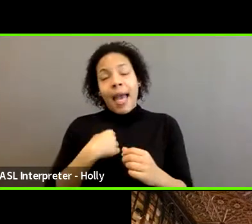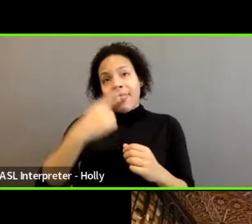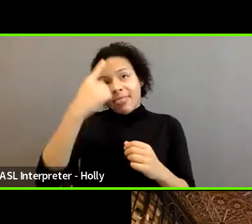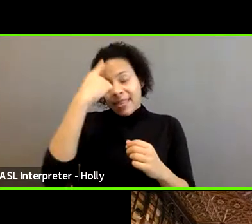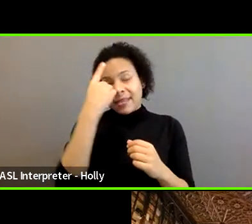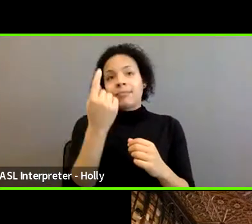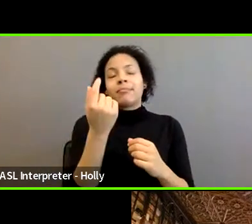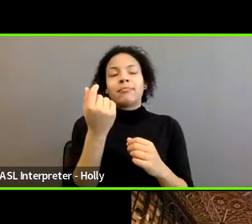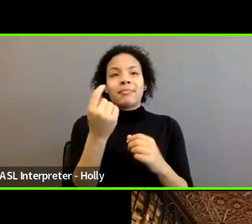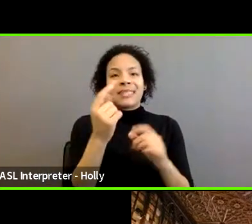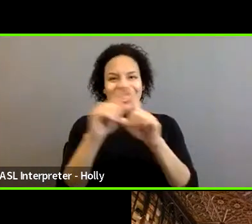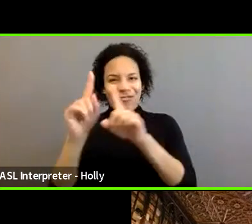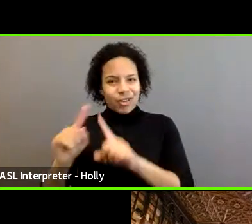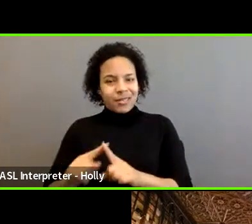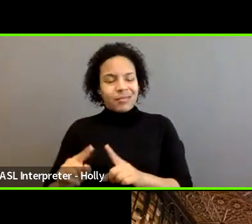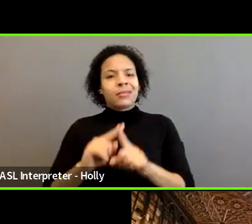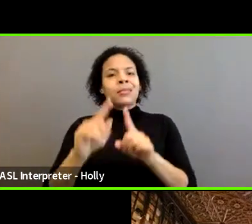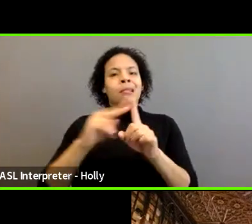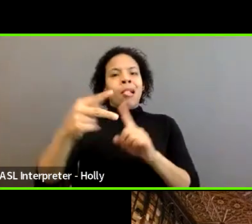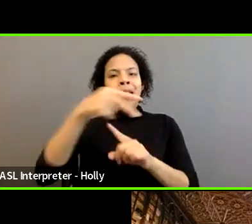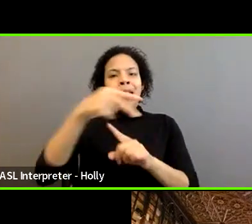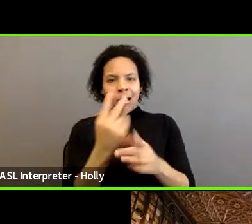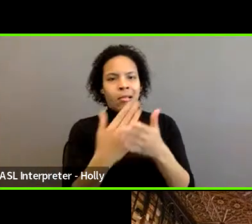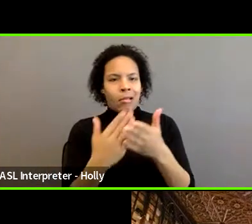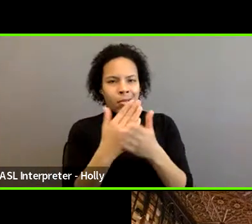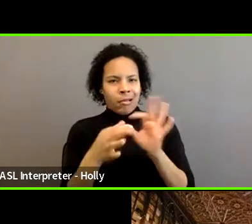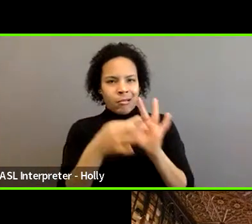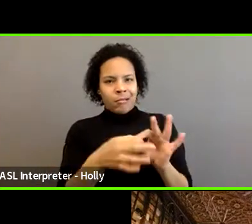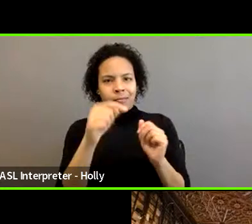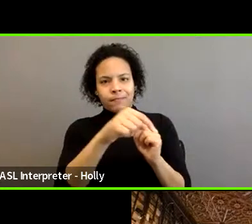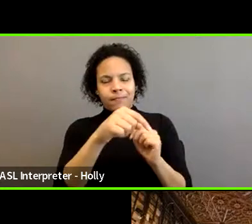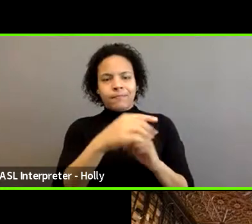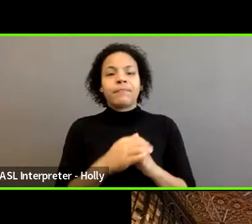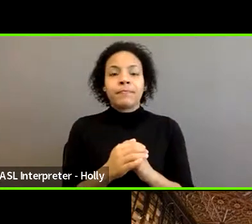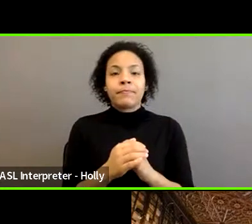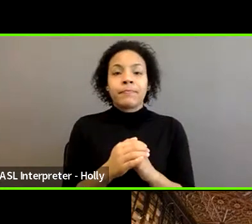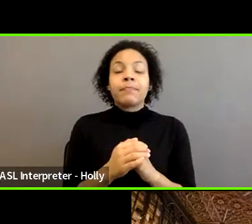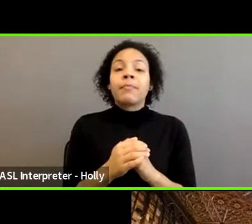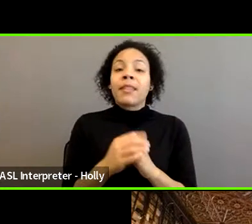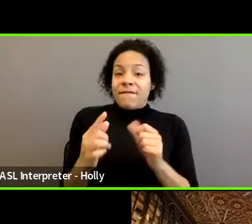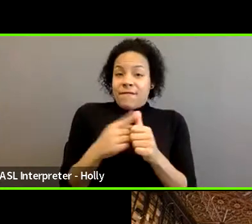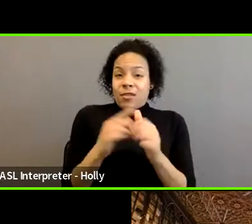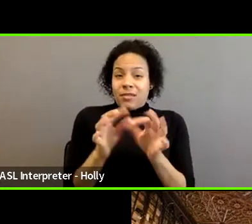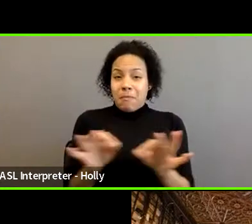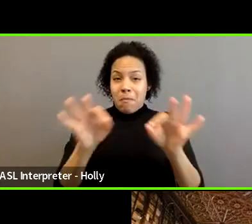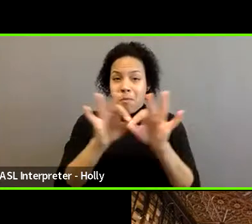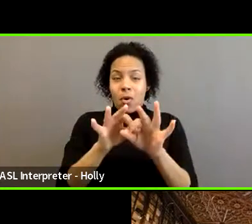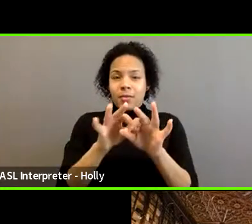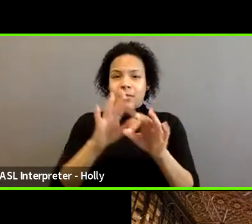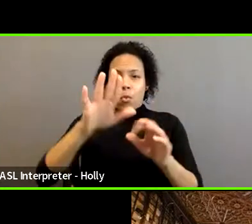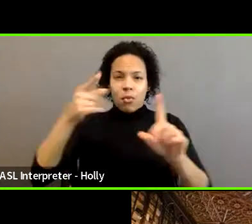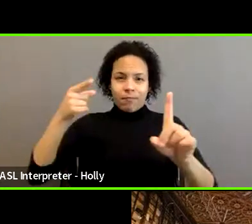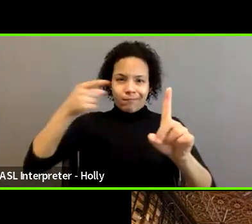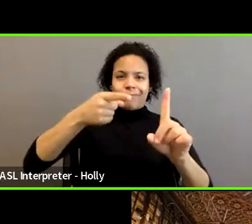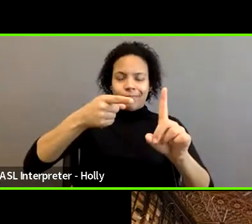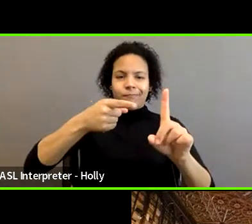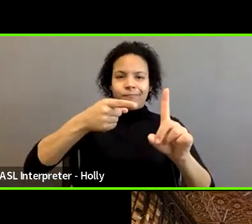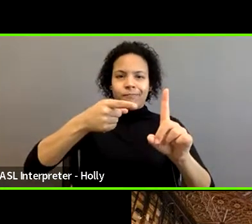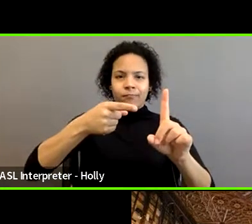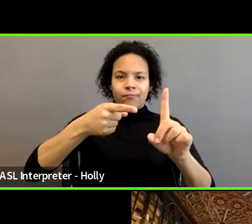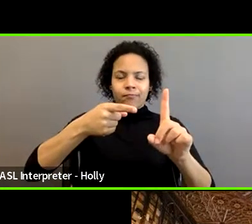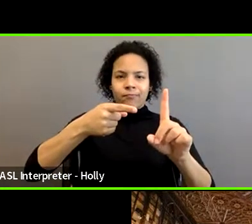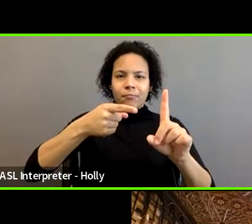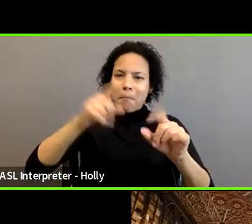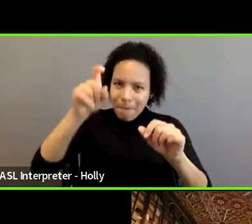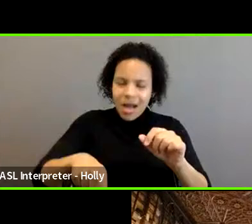think intentionality is an important piece of the work of being an ally. Intentionality. We got to